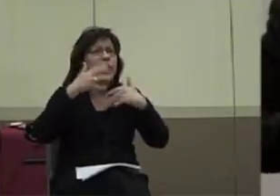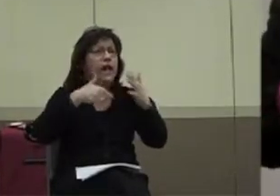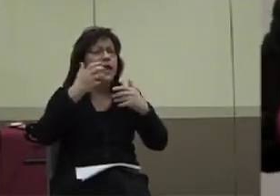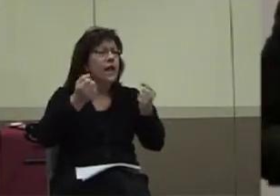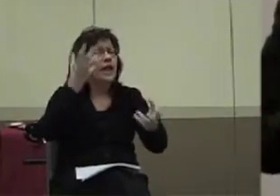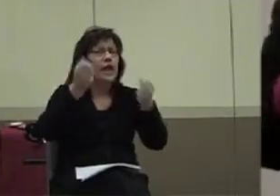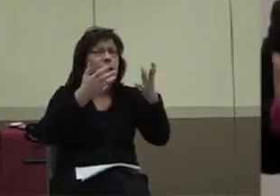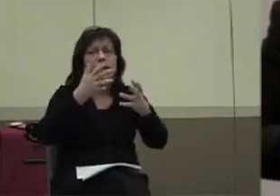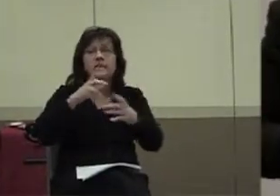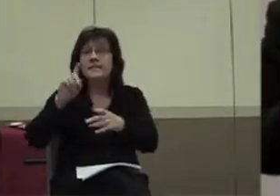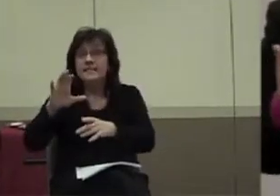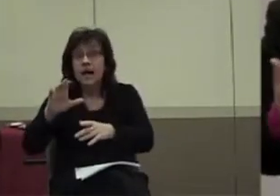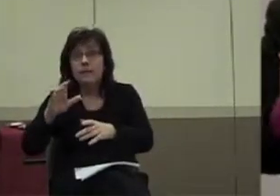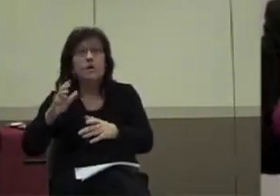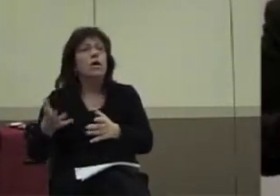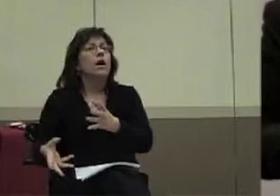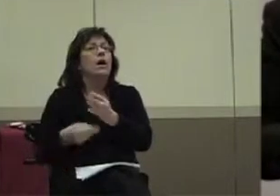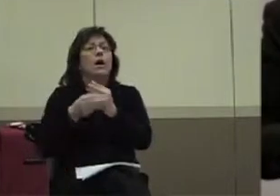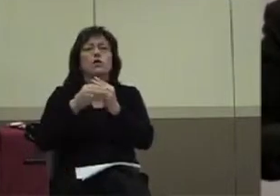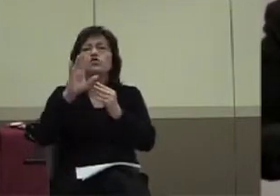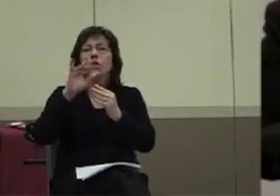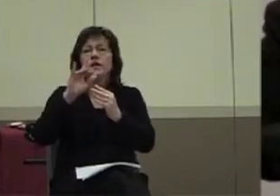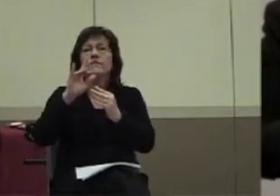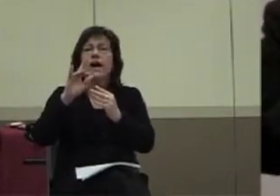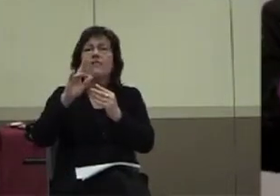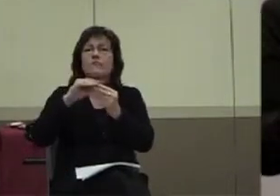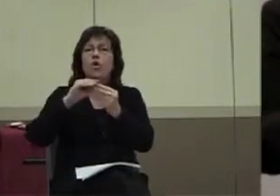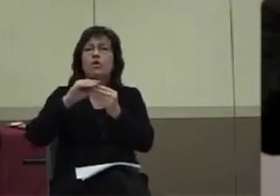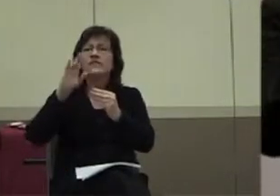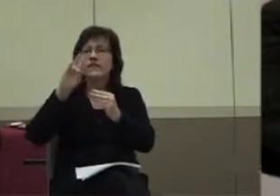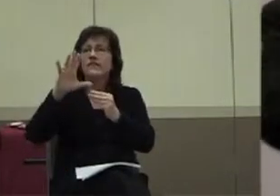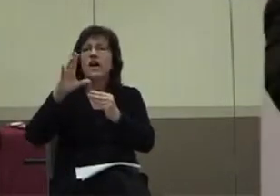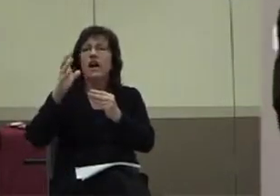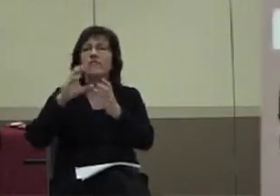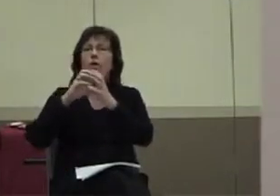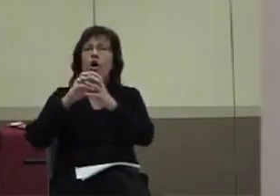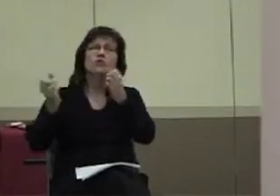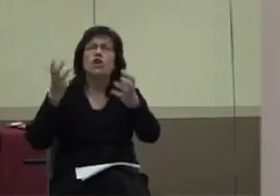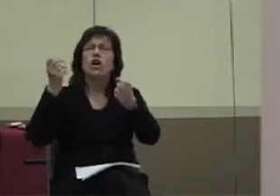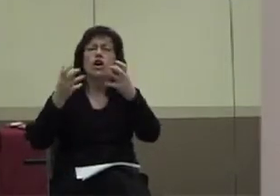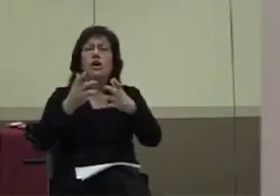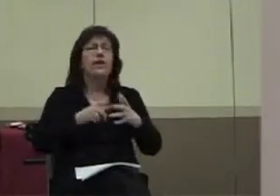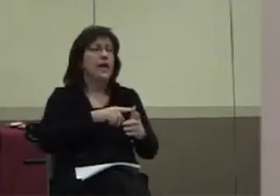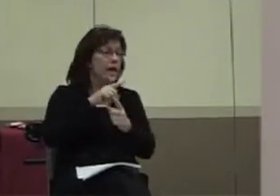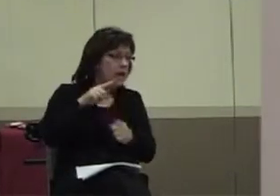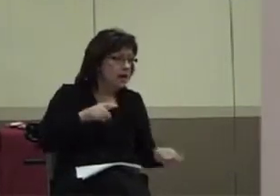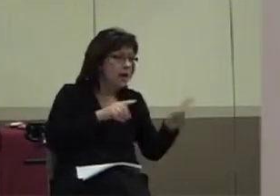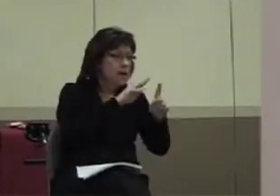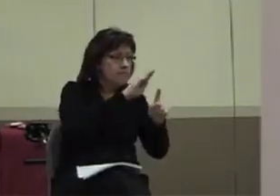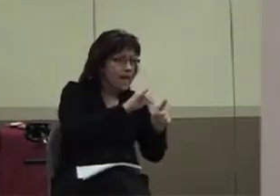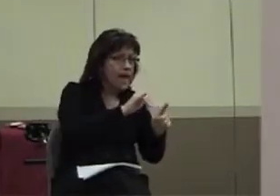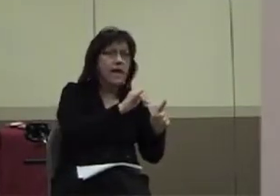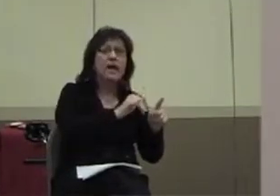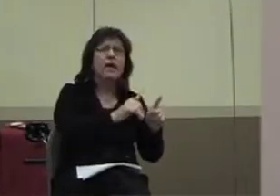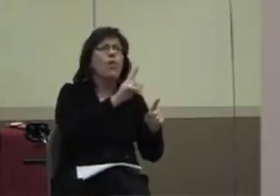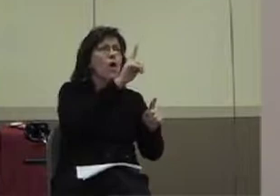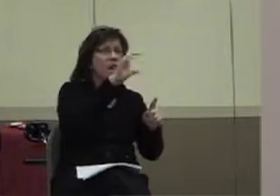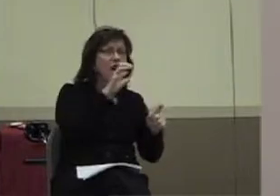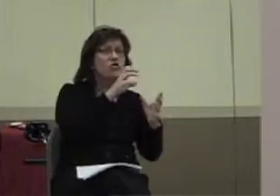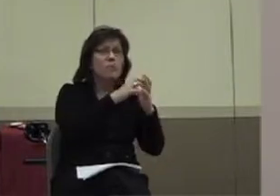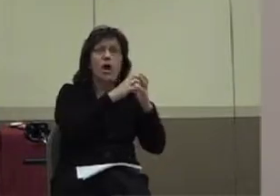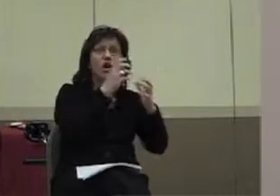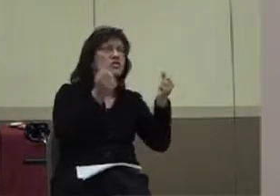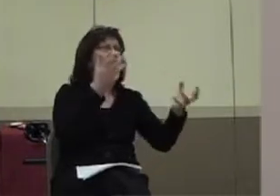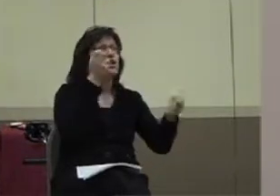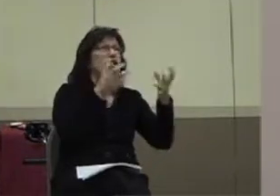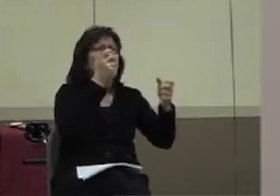got 75 balls you're juggling. By the time May gets here, you got about 150 balls that you're juggling. All these things that are going on